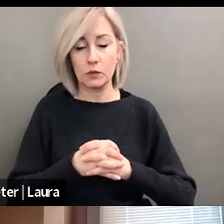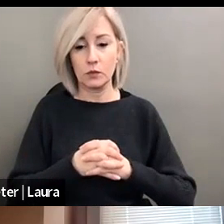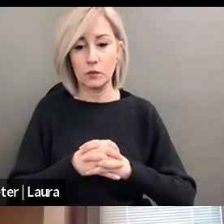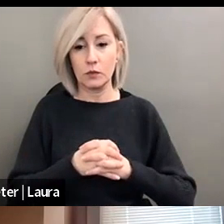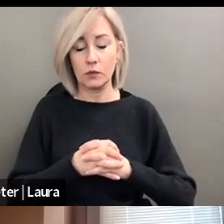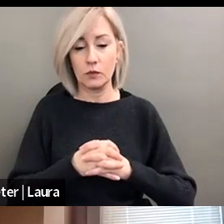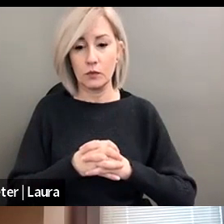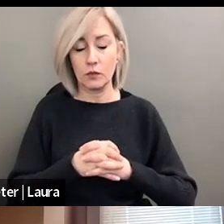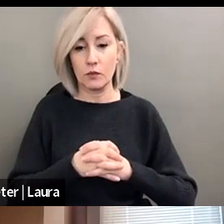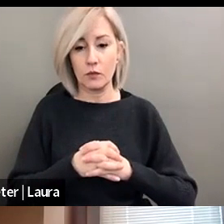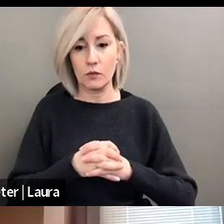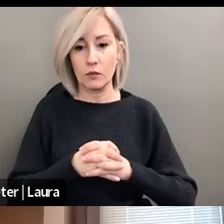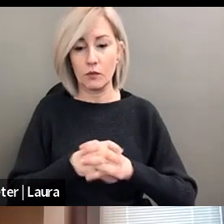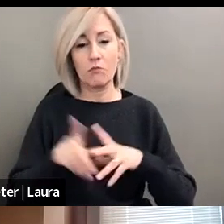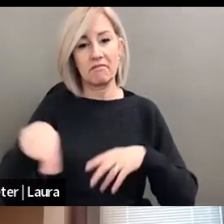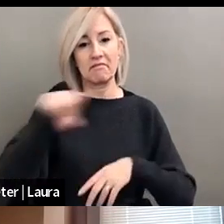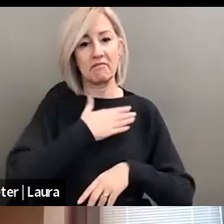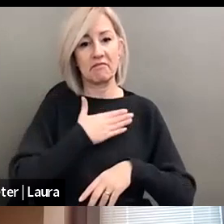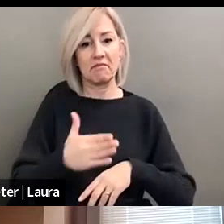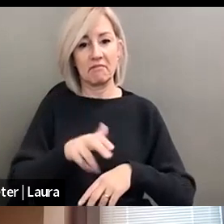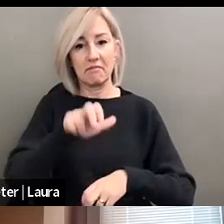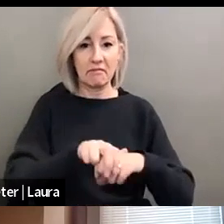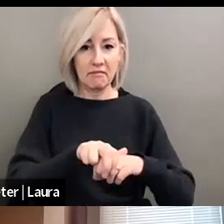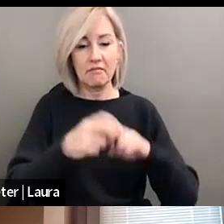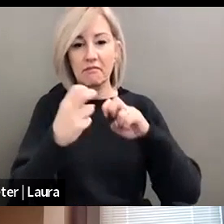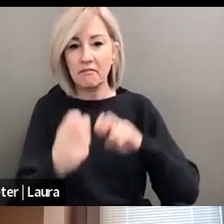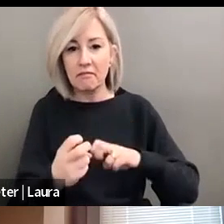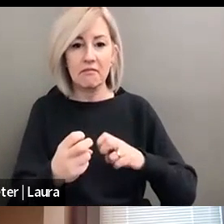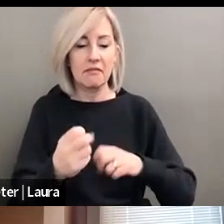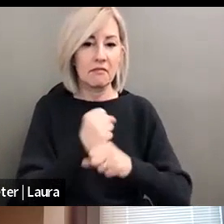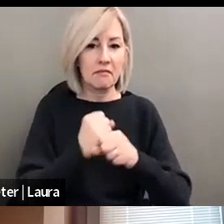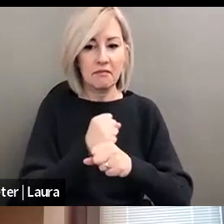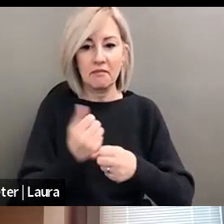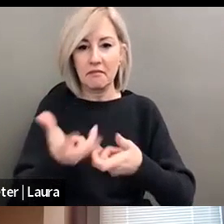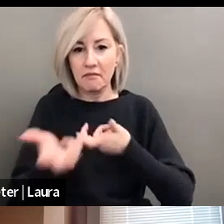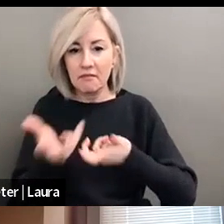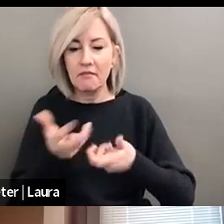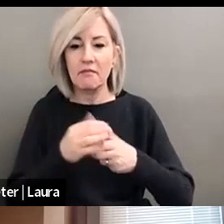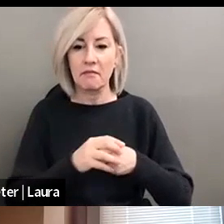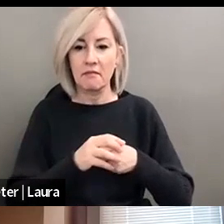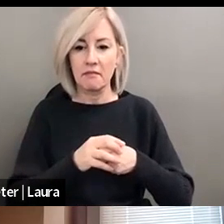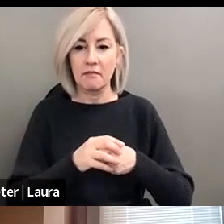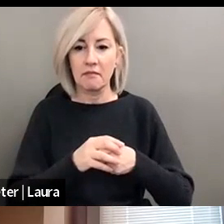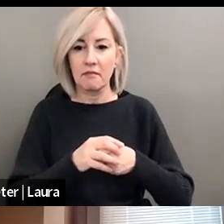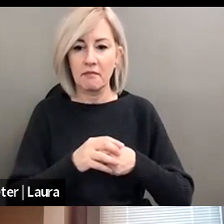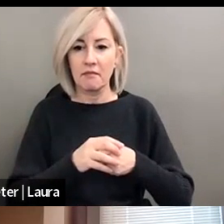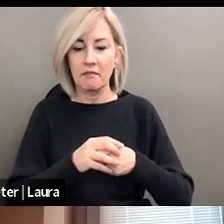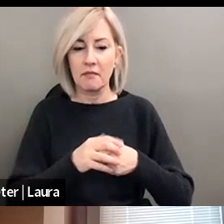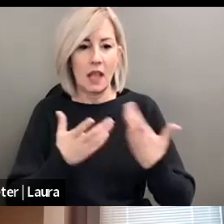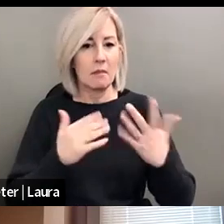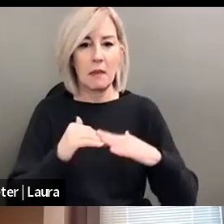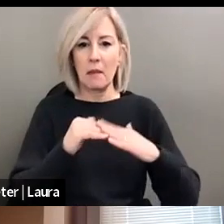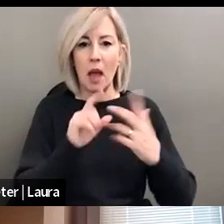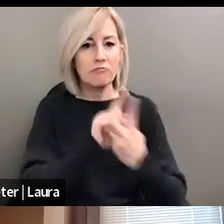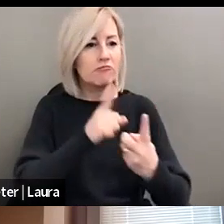they too are willing to, sit down and have a coffee, or just at least meet them somewhere and